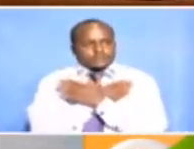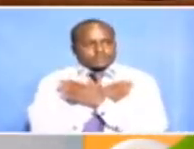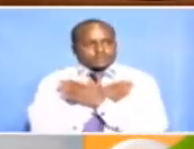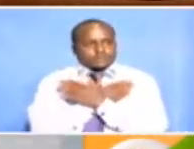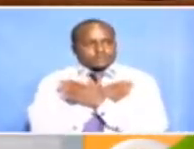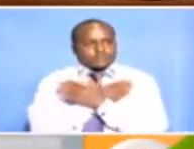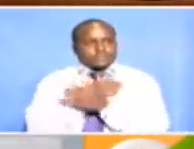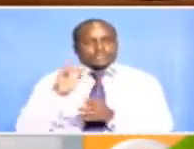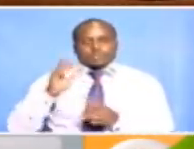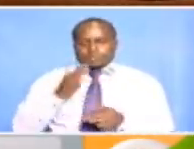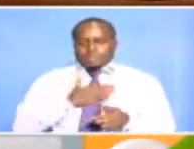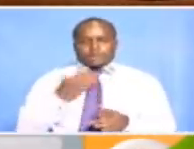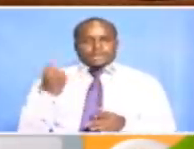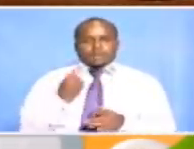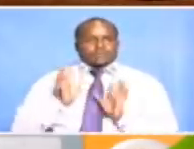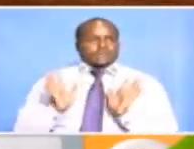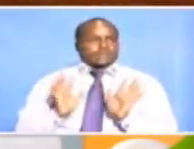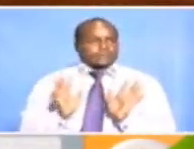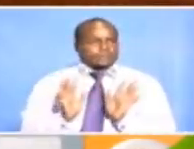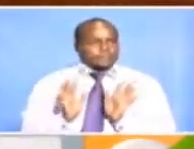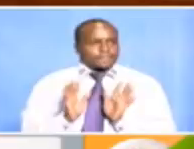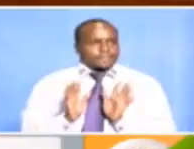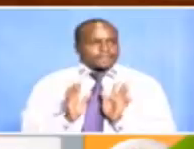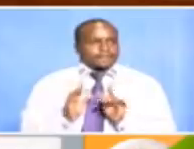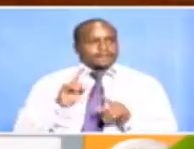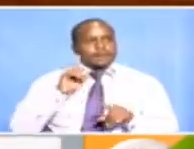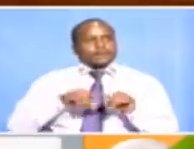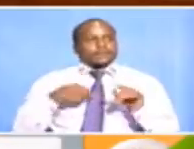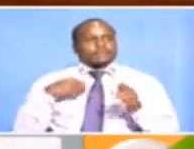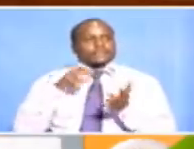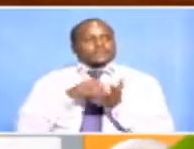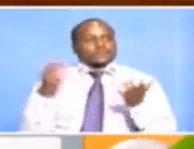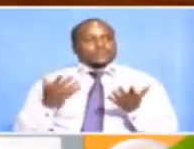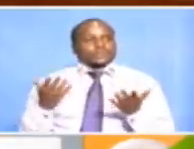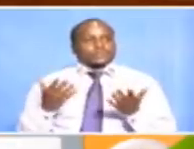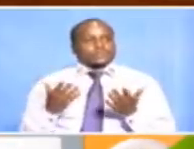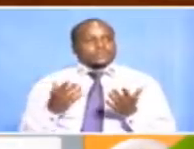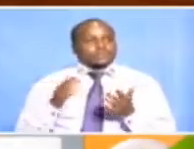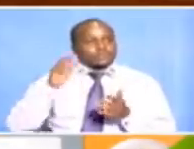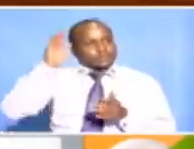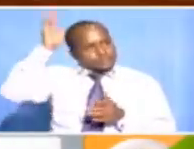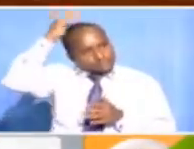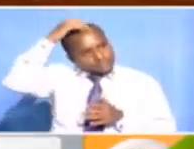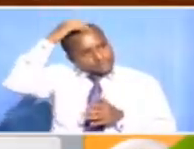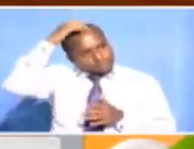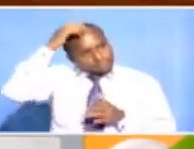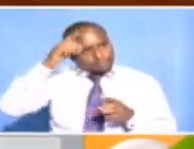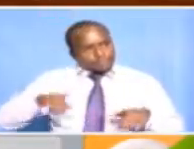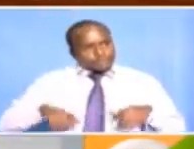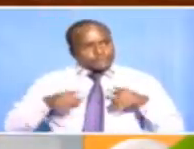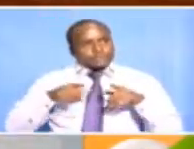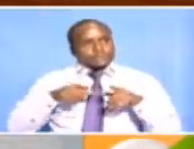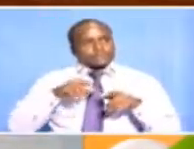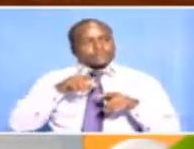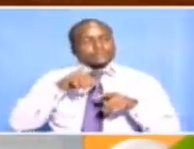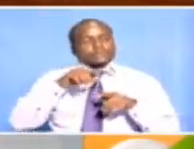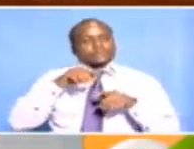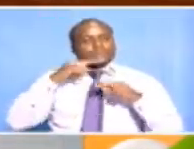to Sonko, yeah? You cannot have a scenario whereby Trump, Anaishi Intercontinental,